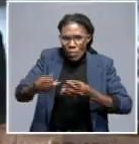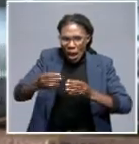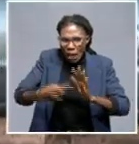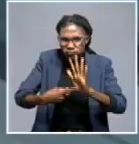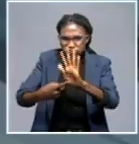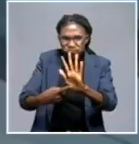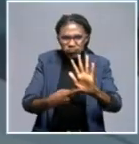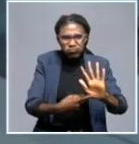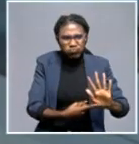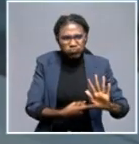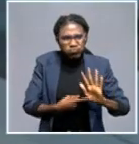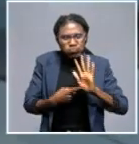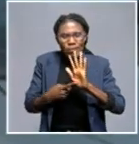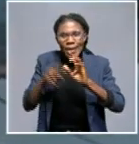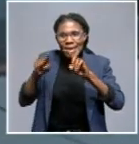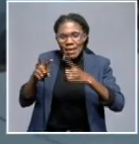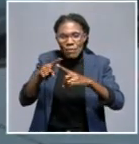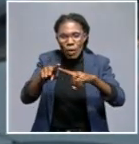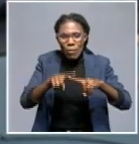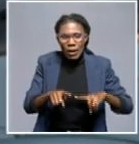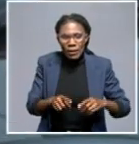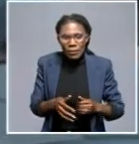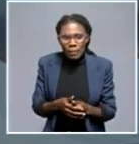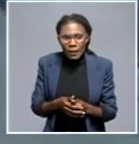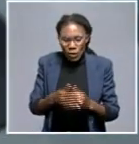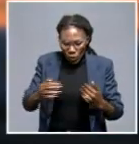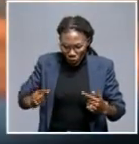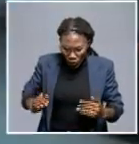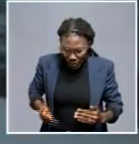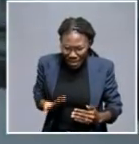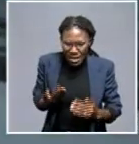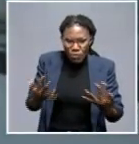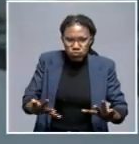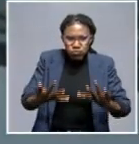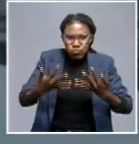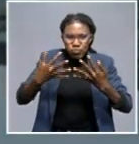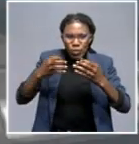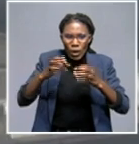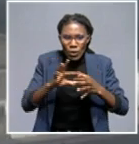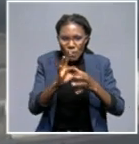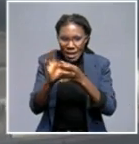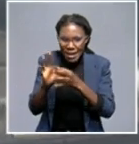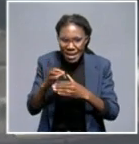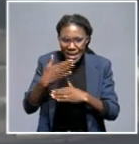we want to encourage cooperation between